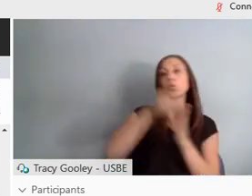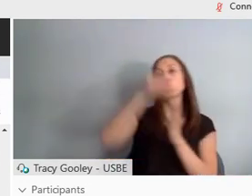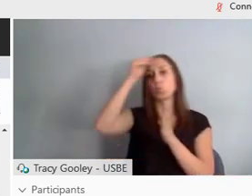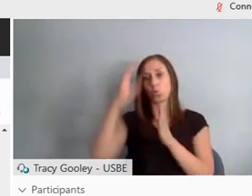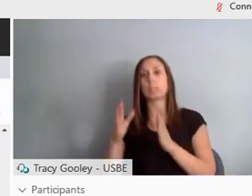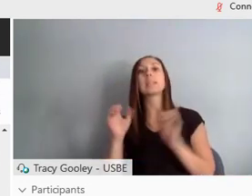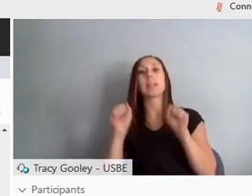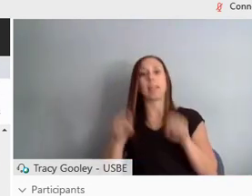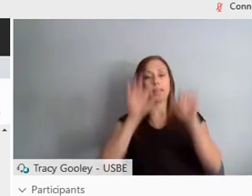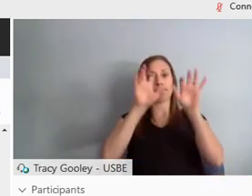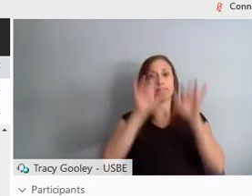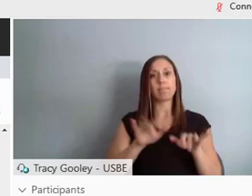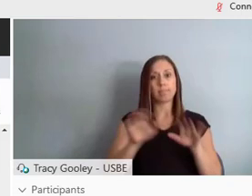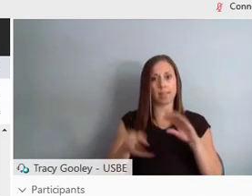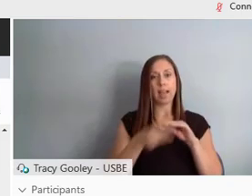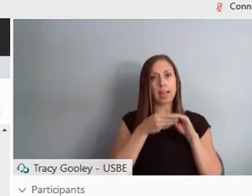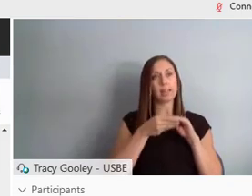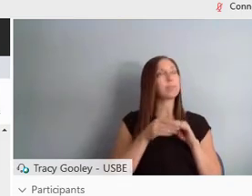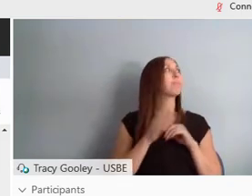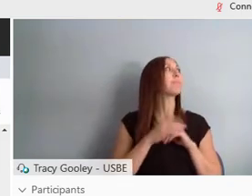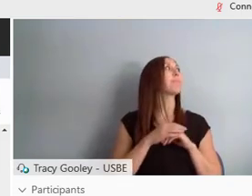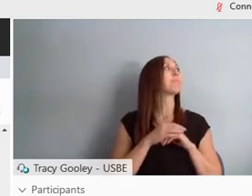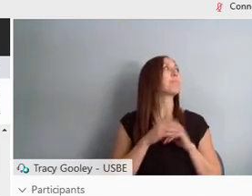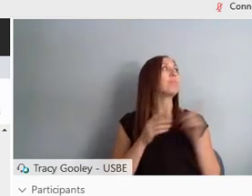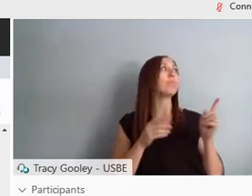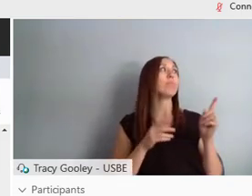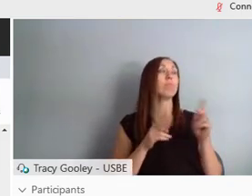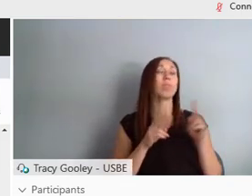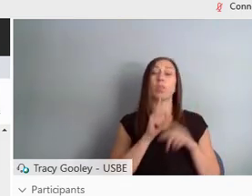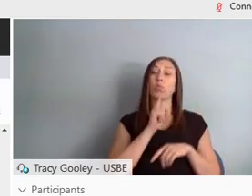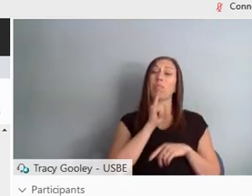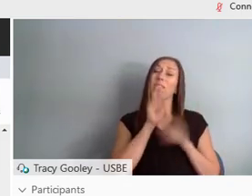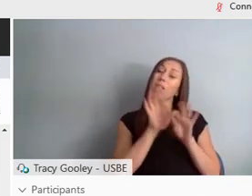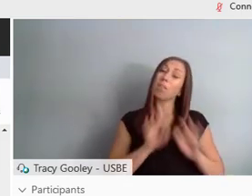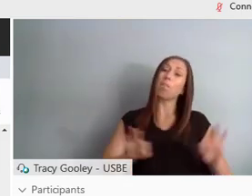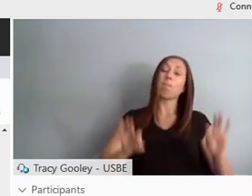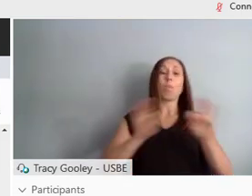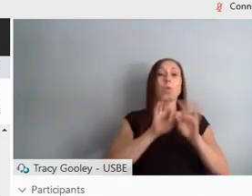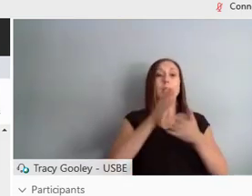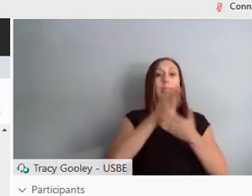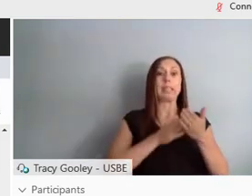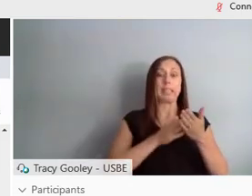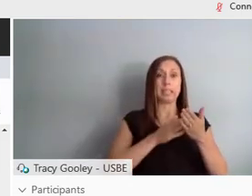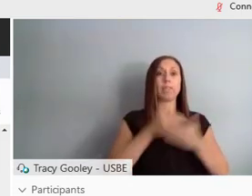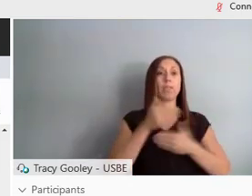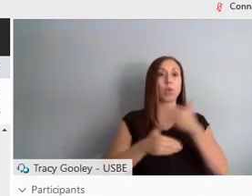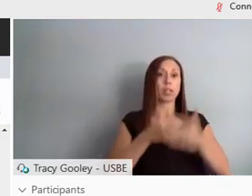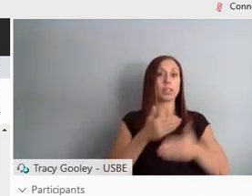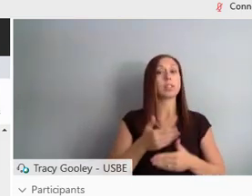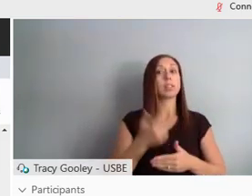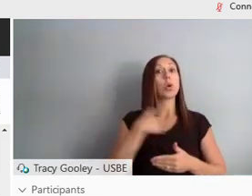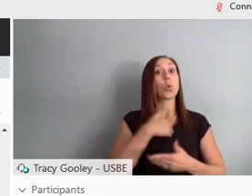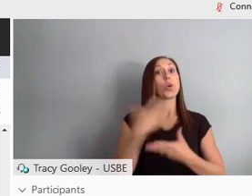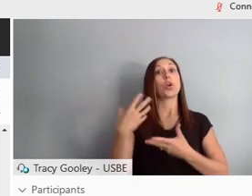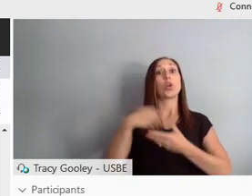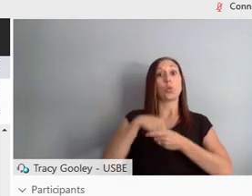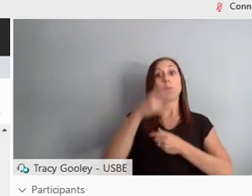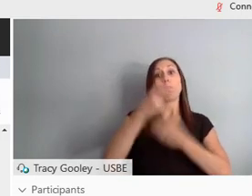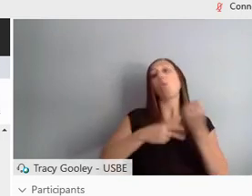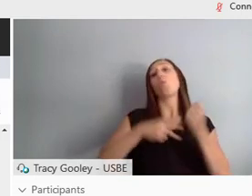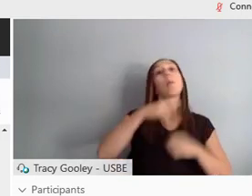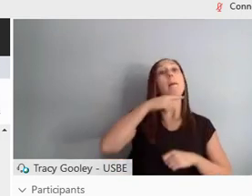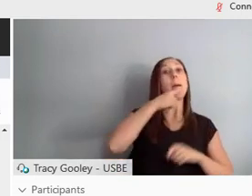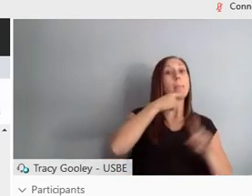students. So this is a really important piece of the whole process. Since we are including both